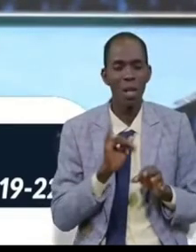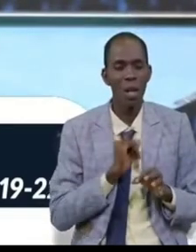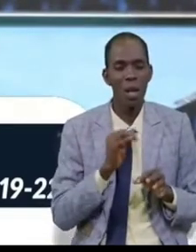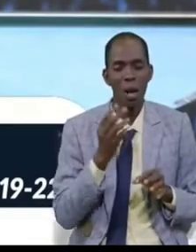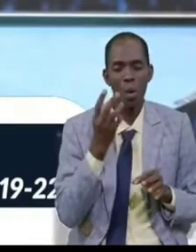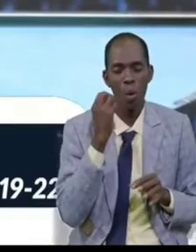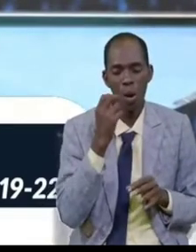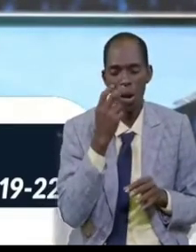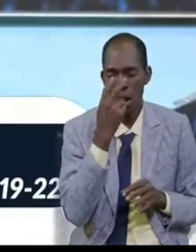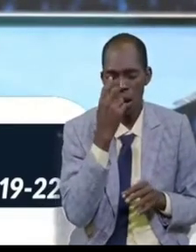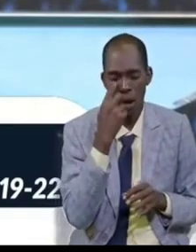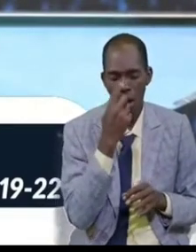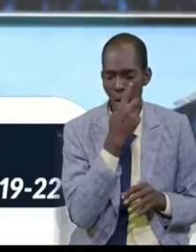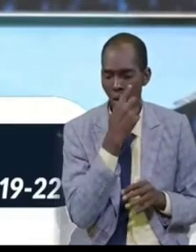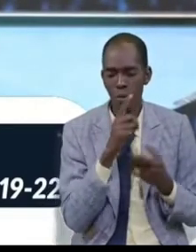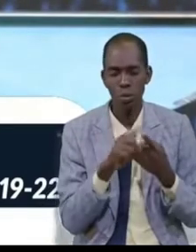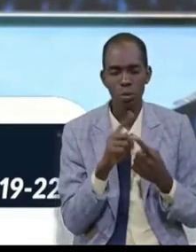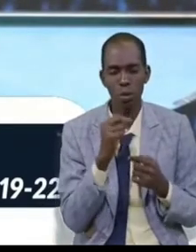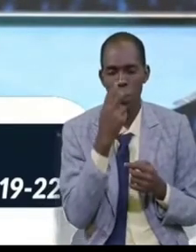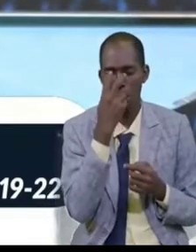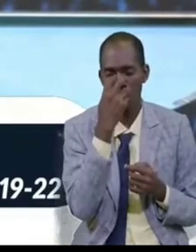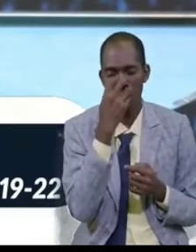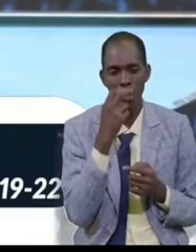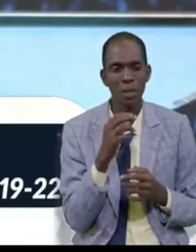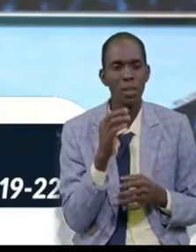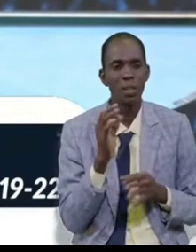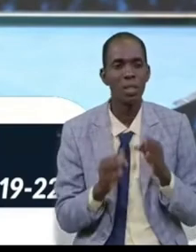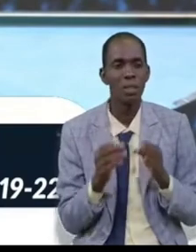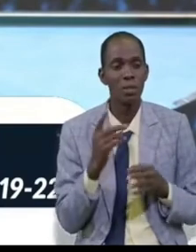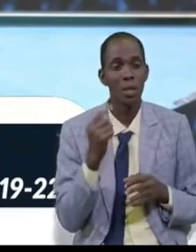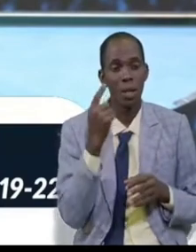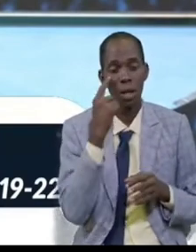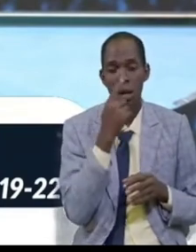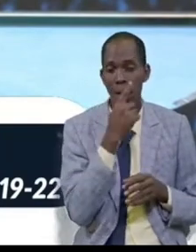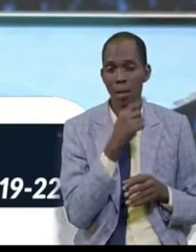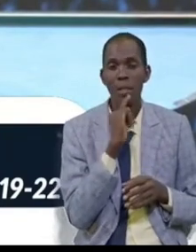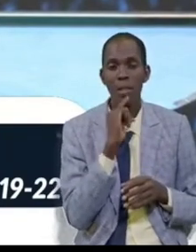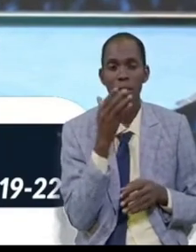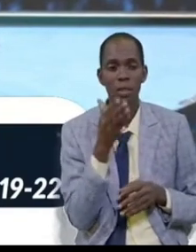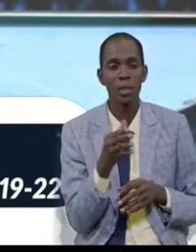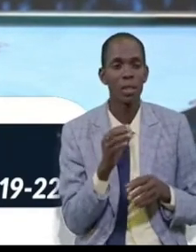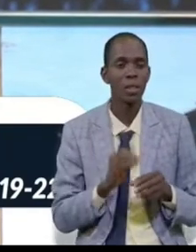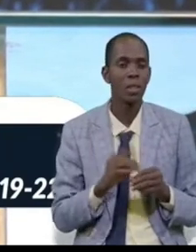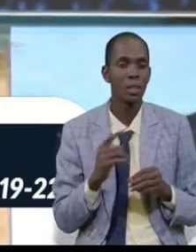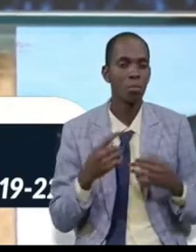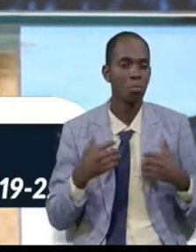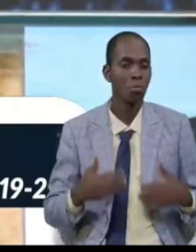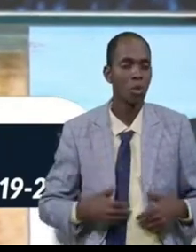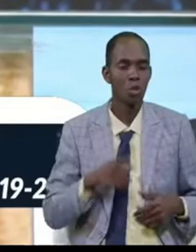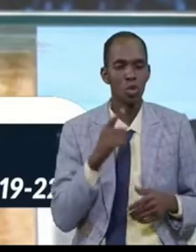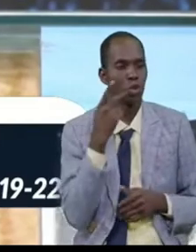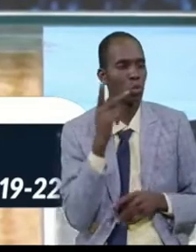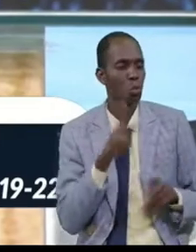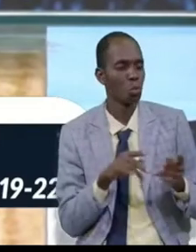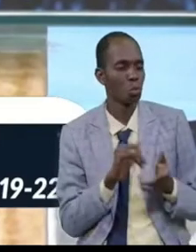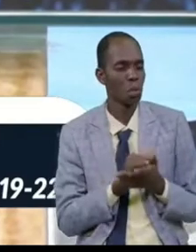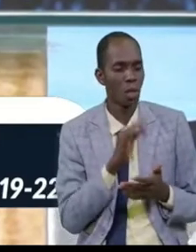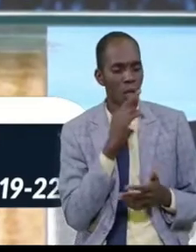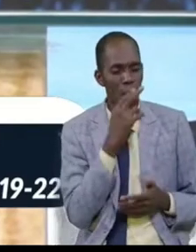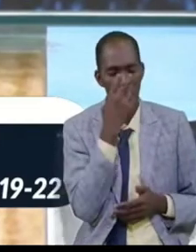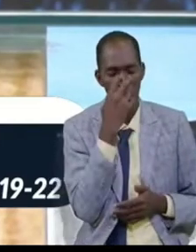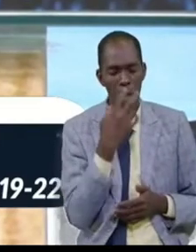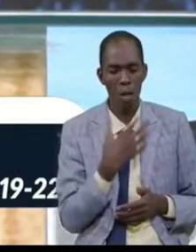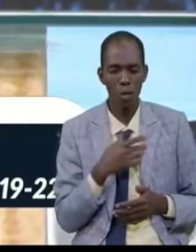blind. That's our responsibility. If the eye is there in the body, you see those who are blind, and then